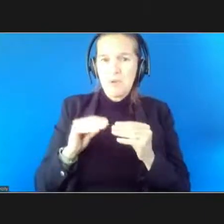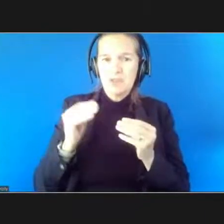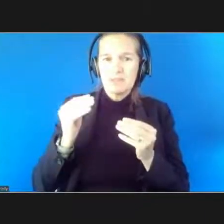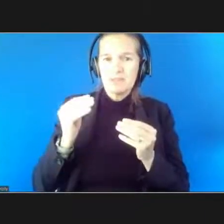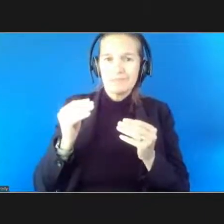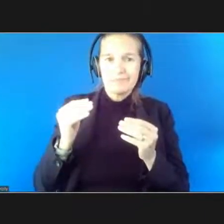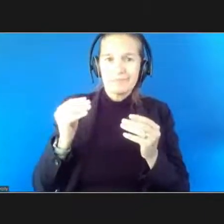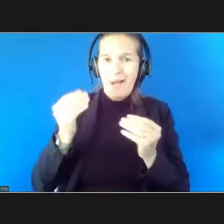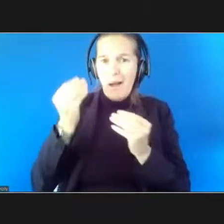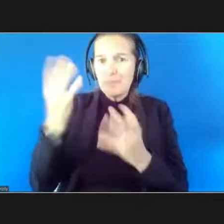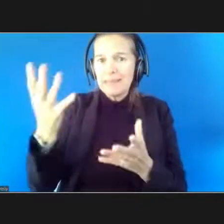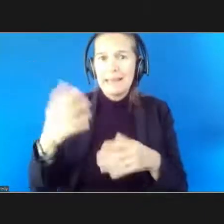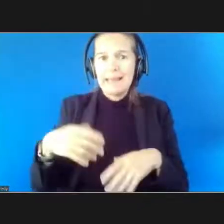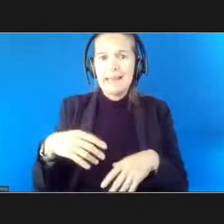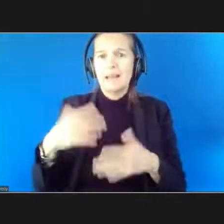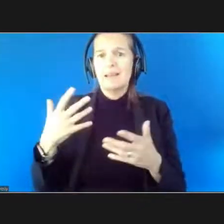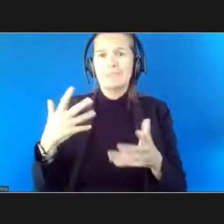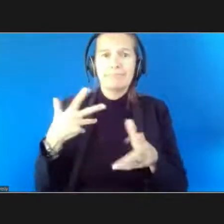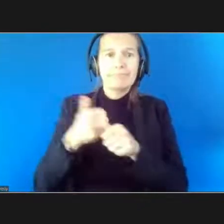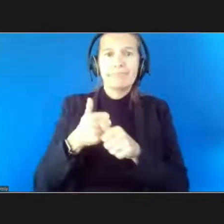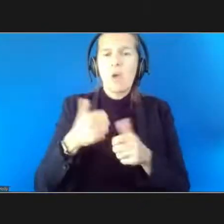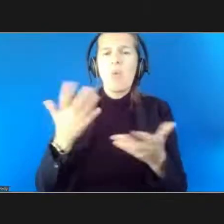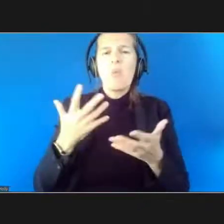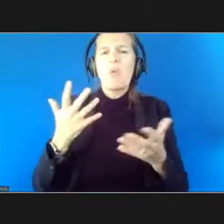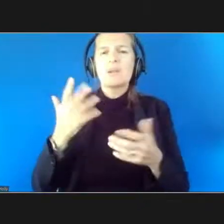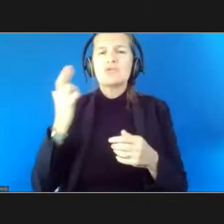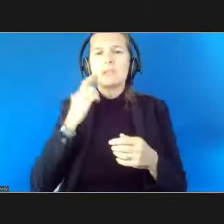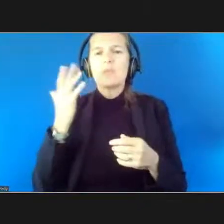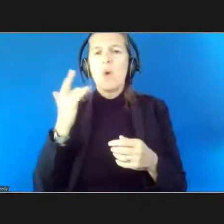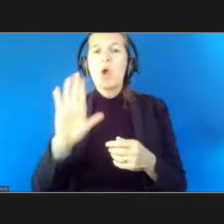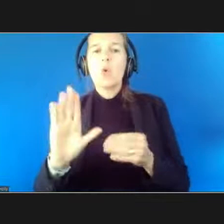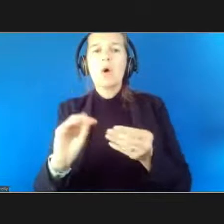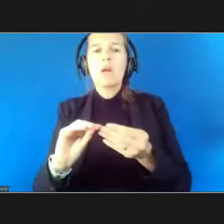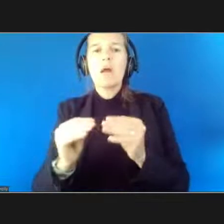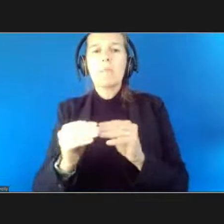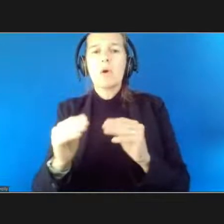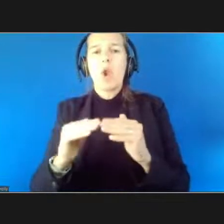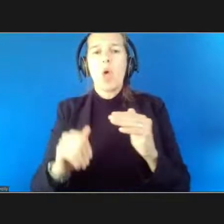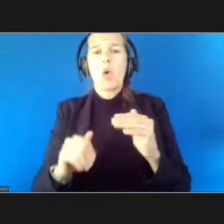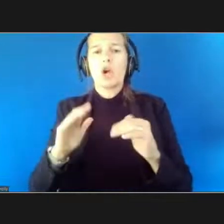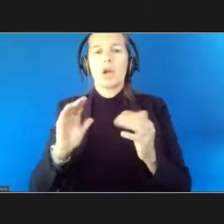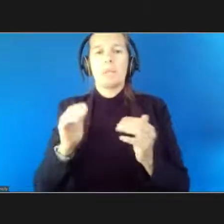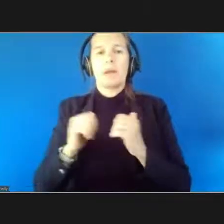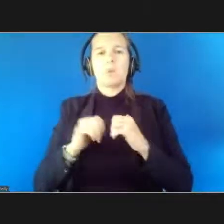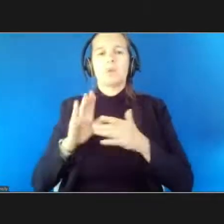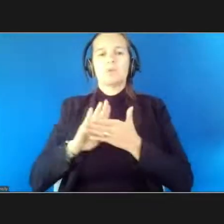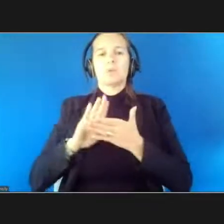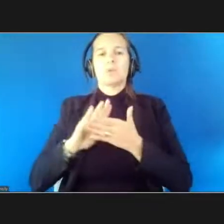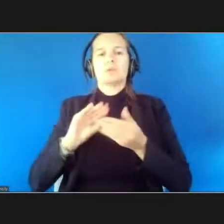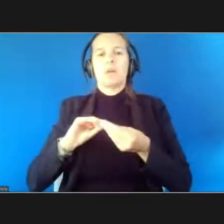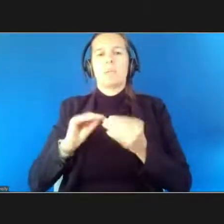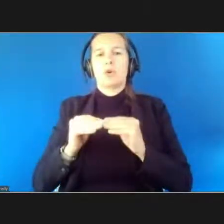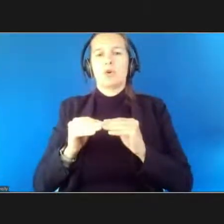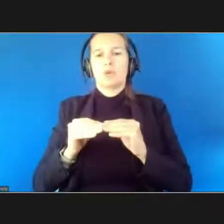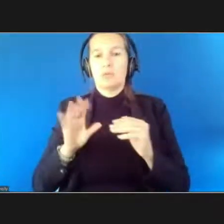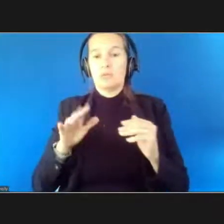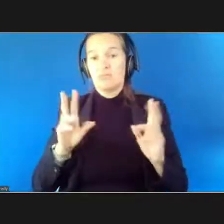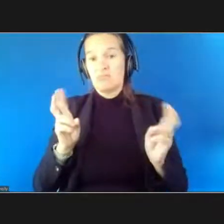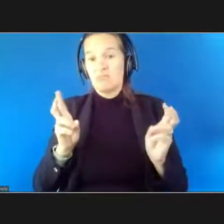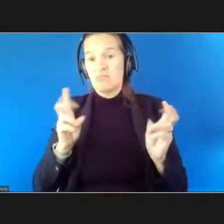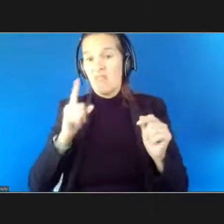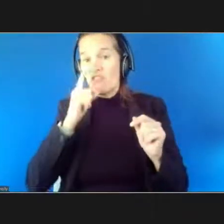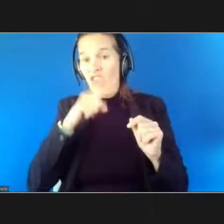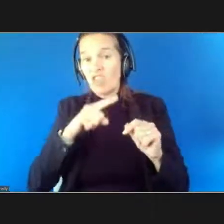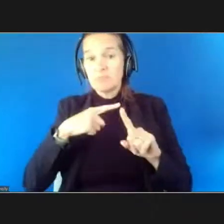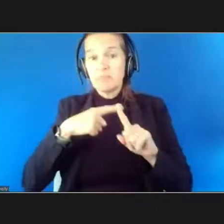would cause your number to be lower than the school's number that they're providing to the public? Is there such things as false positives or